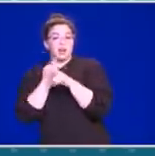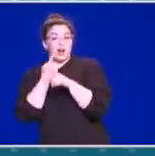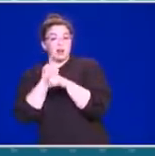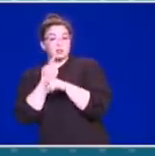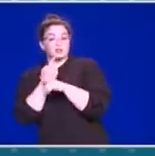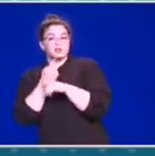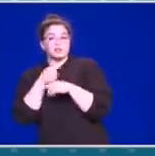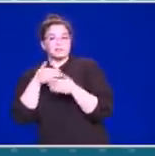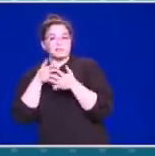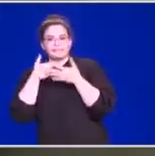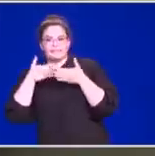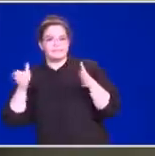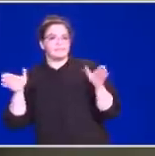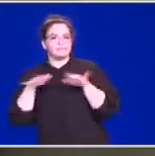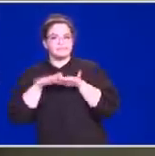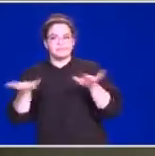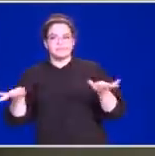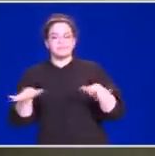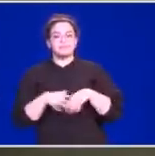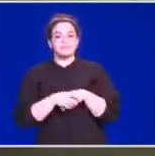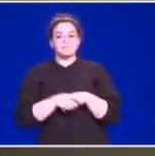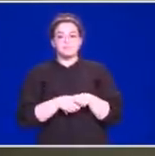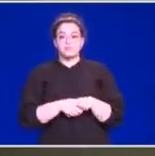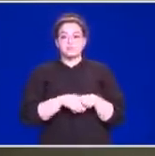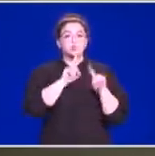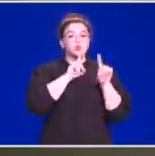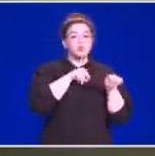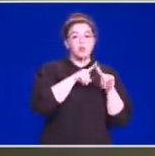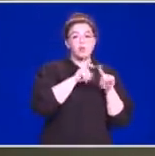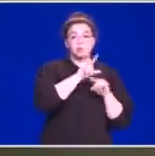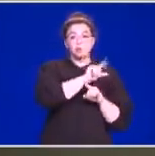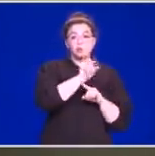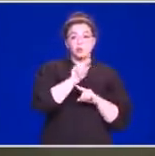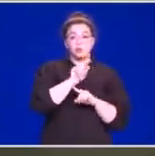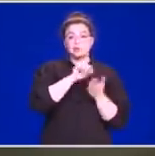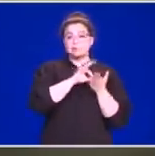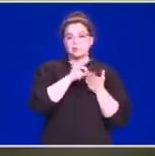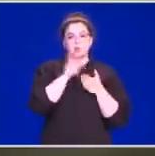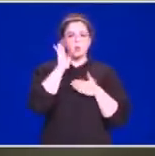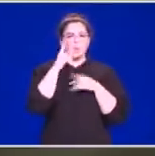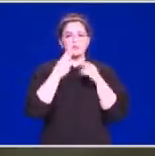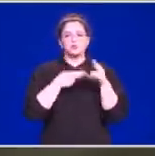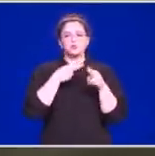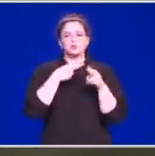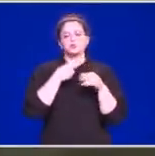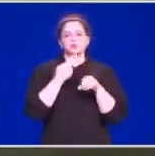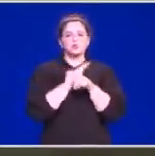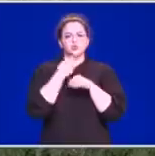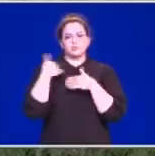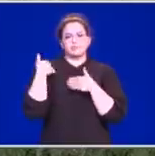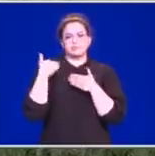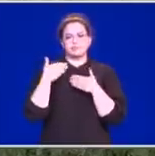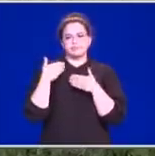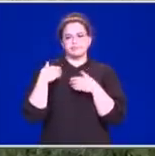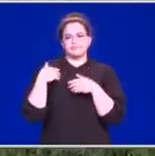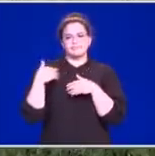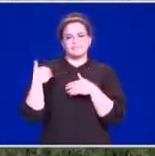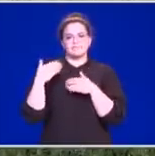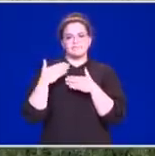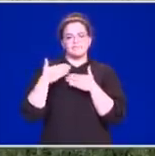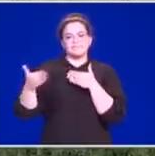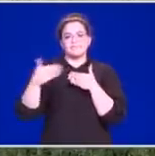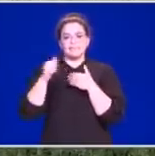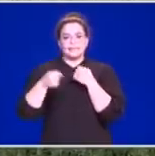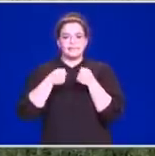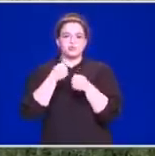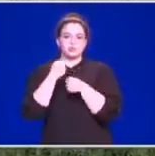larger geographies and groups. Results from the 2020 census will be used for the next 10 years to shape the future of our country. Local